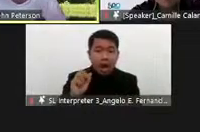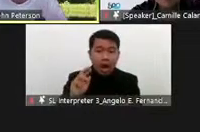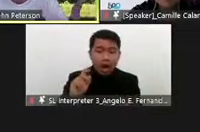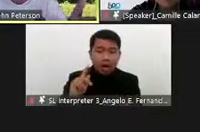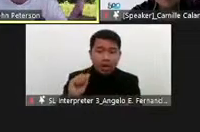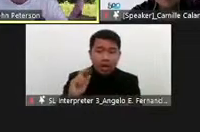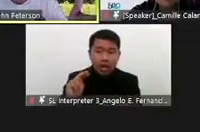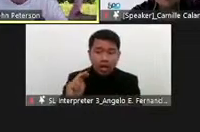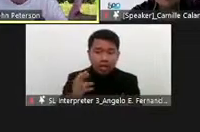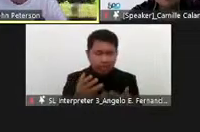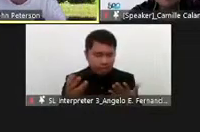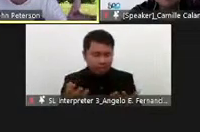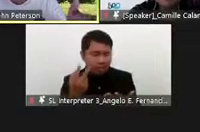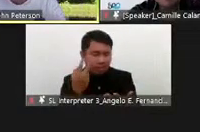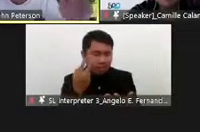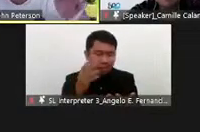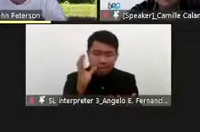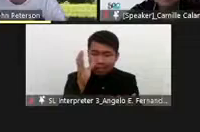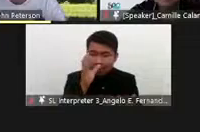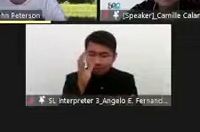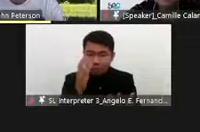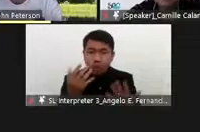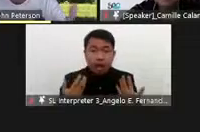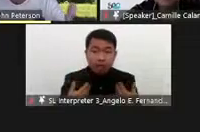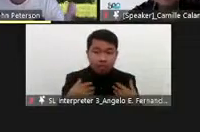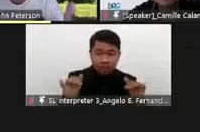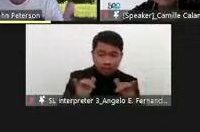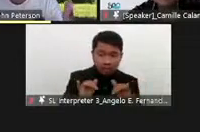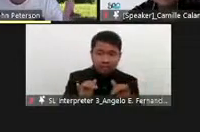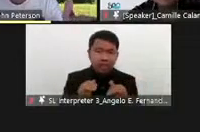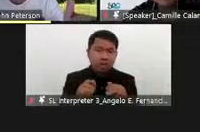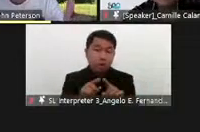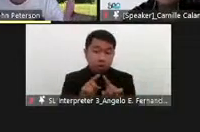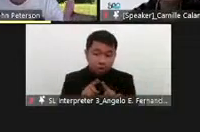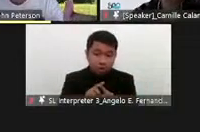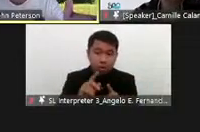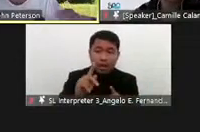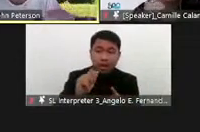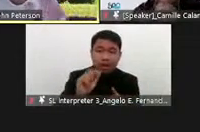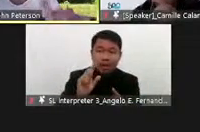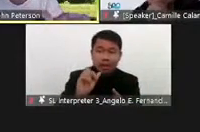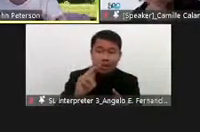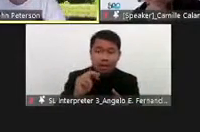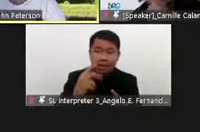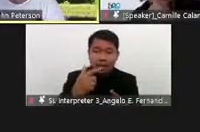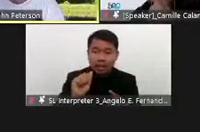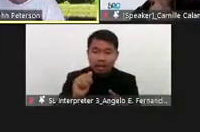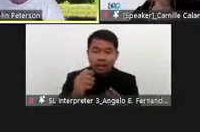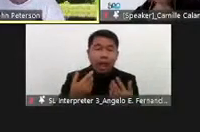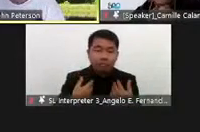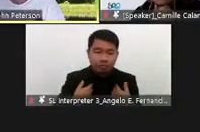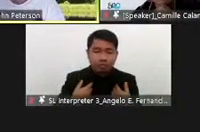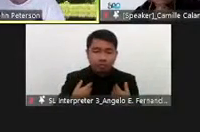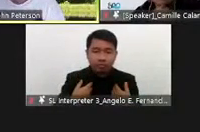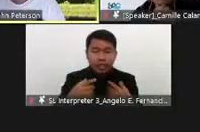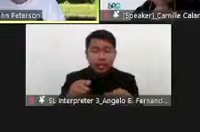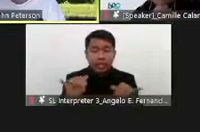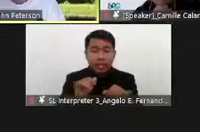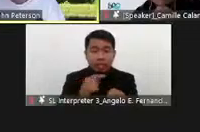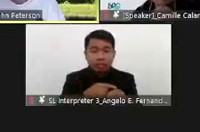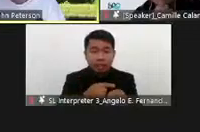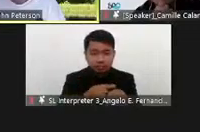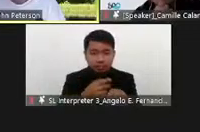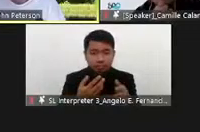which is, by the way, the same period outcrop in Kalinga area where the Kalinga rhino was found, the same period.